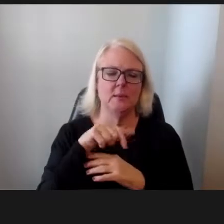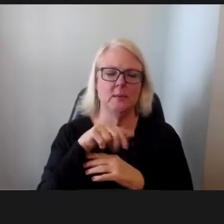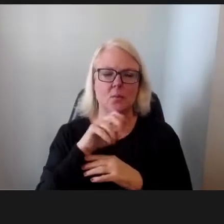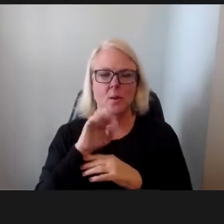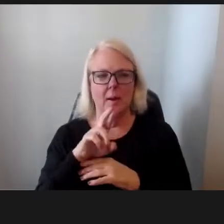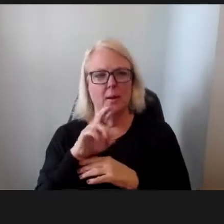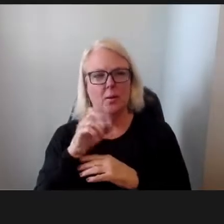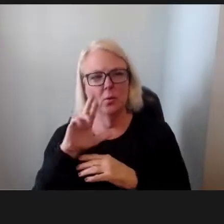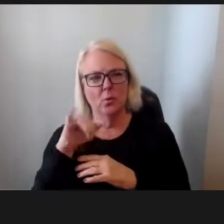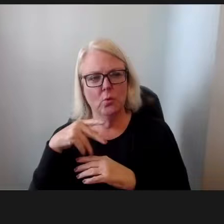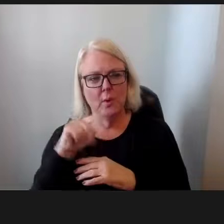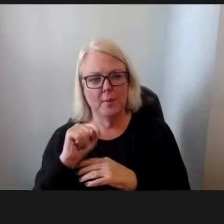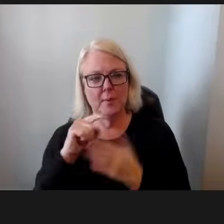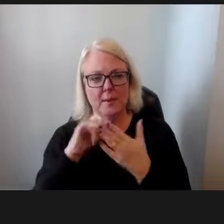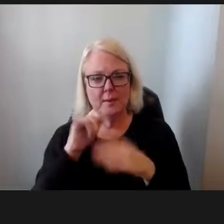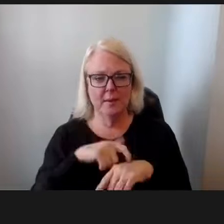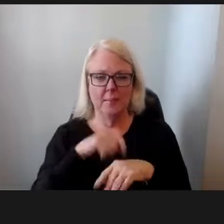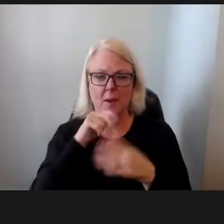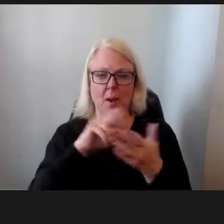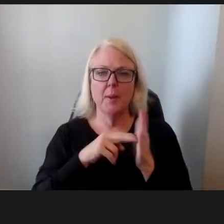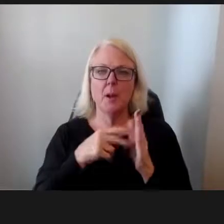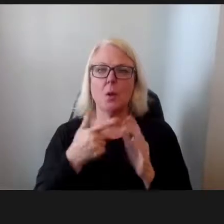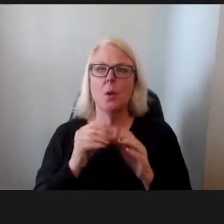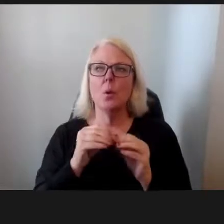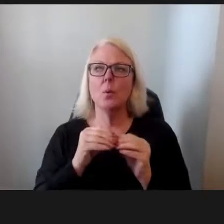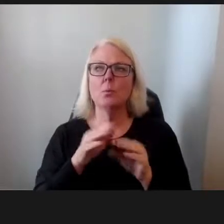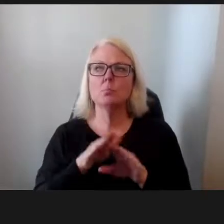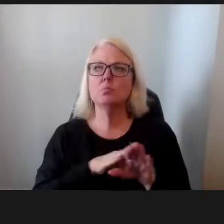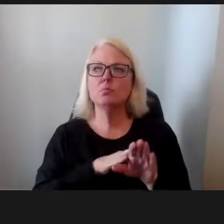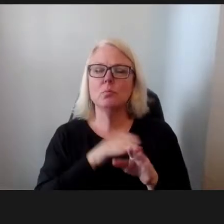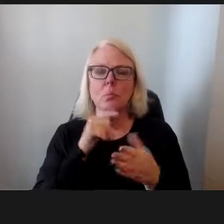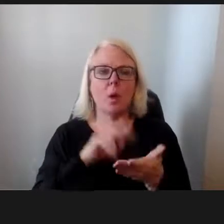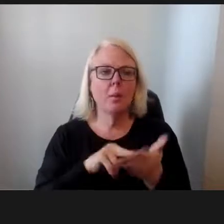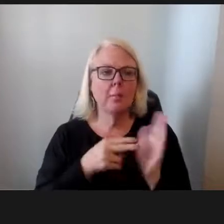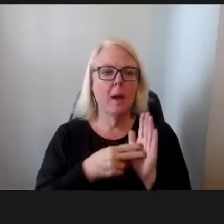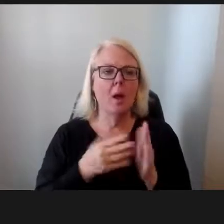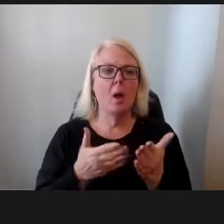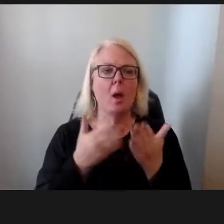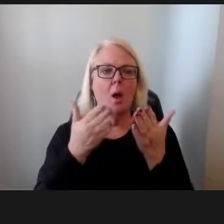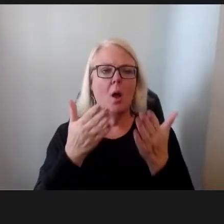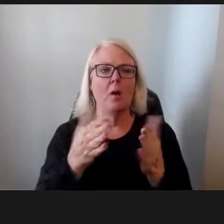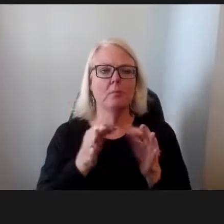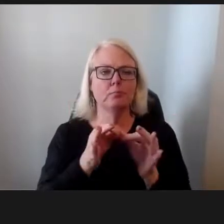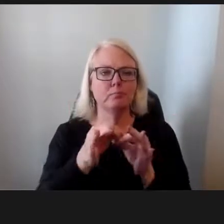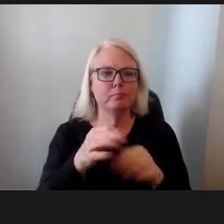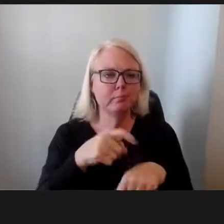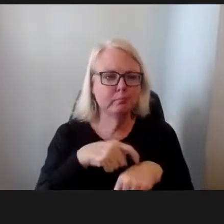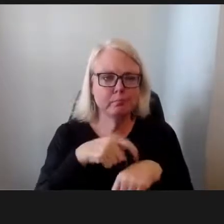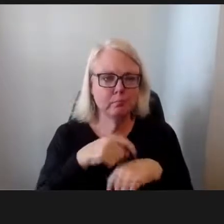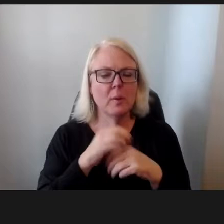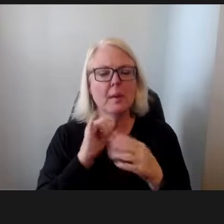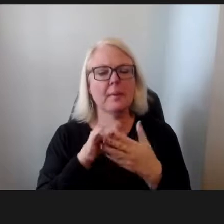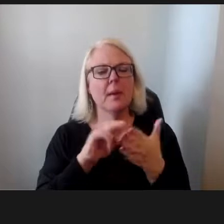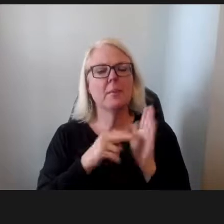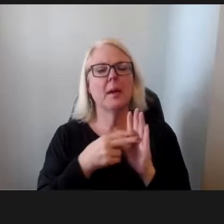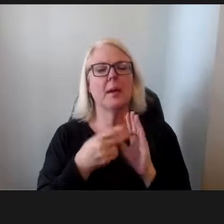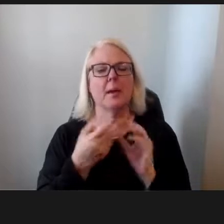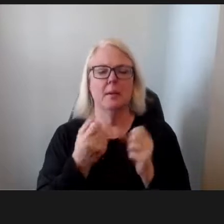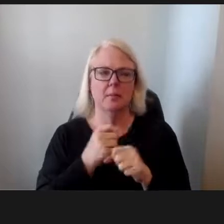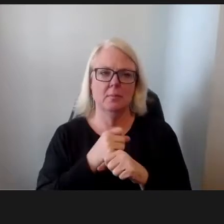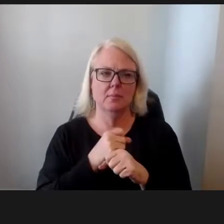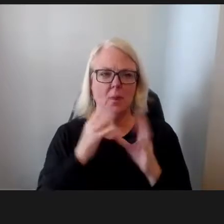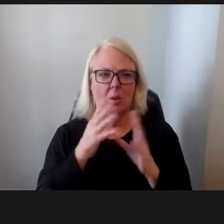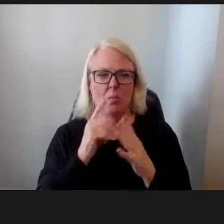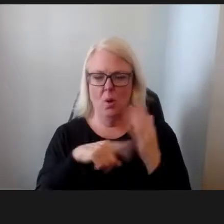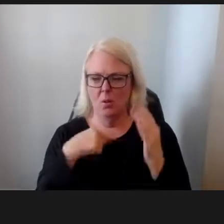time doesn't simply mean going slower. It doesn't simply mean offering extended time. It means exploding what we